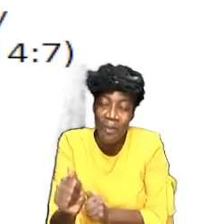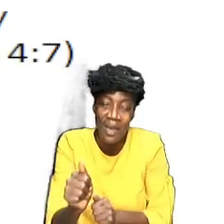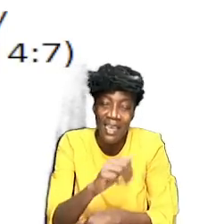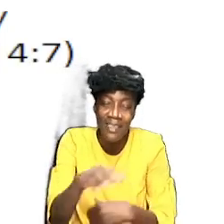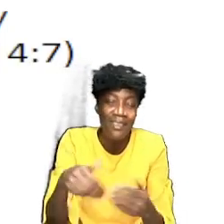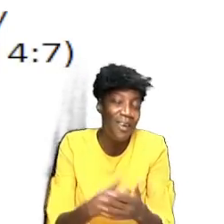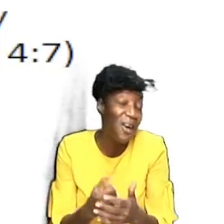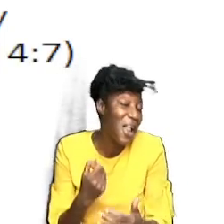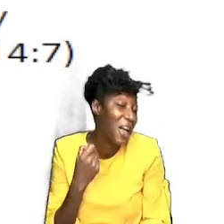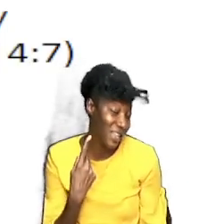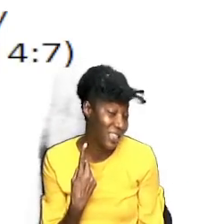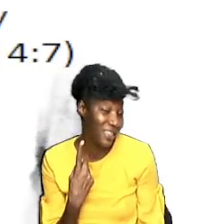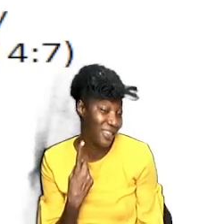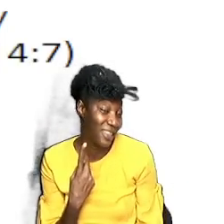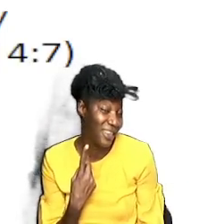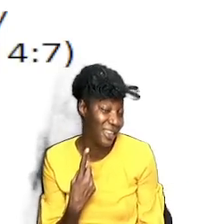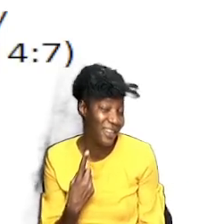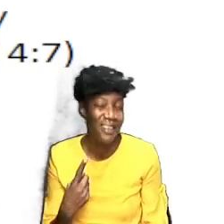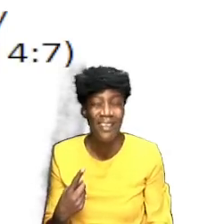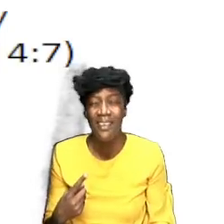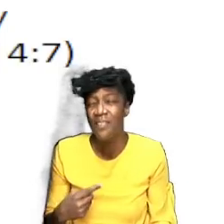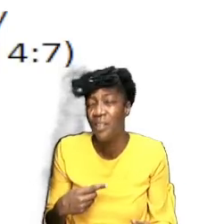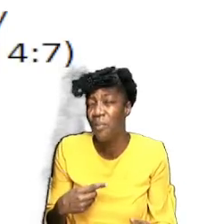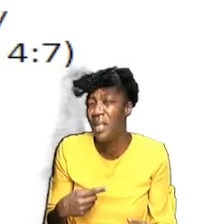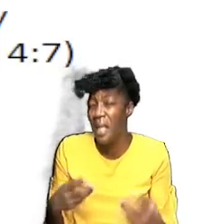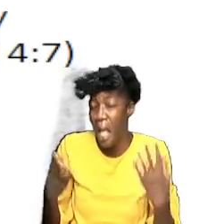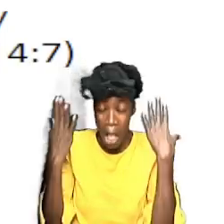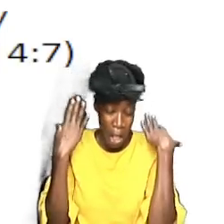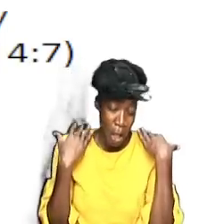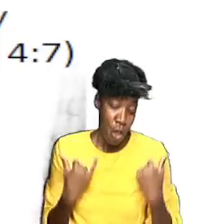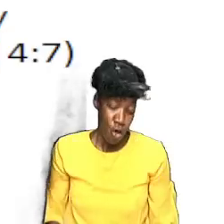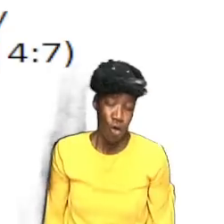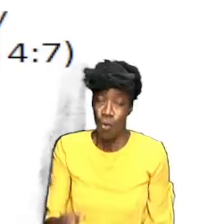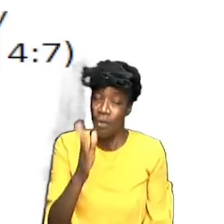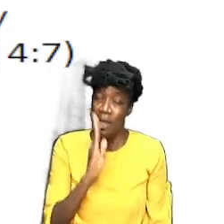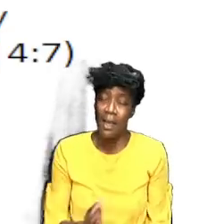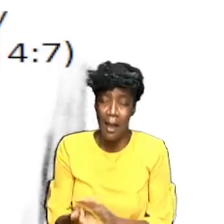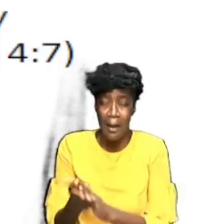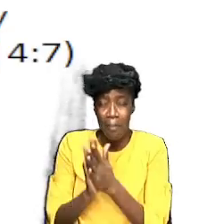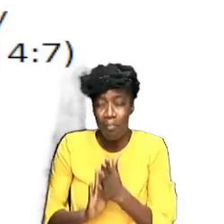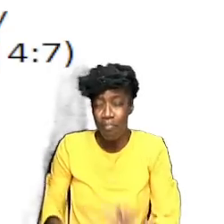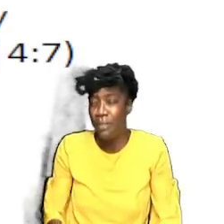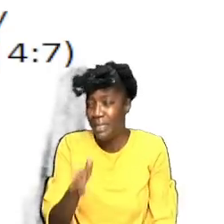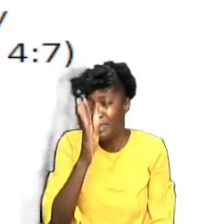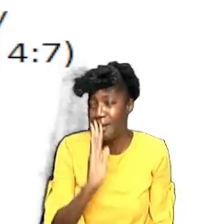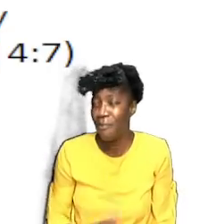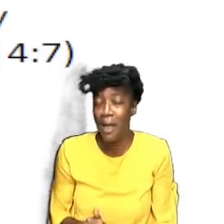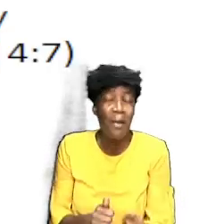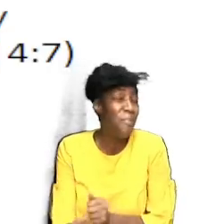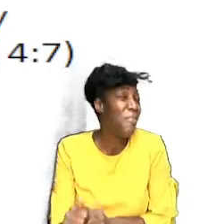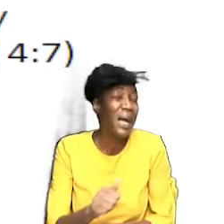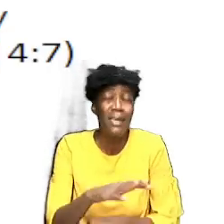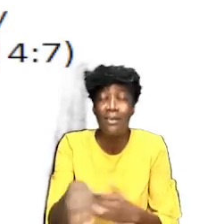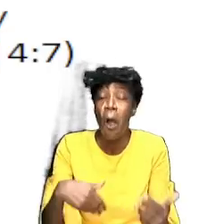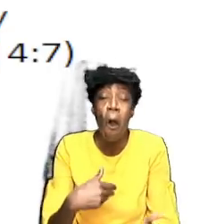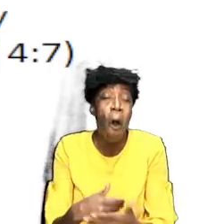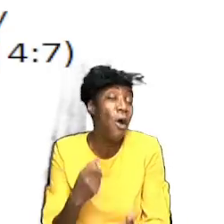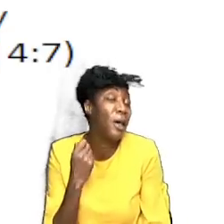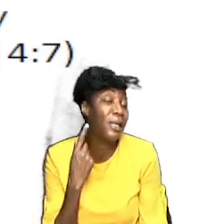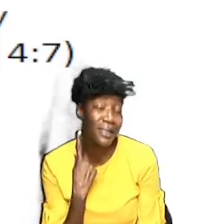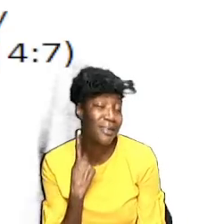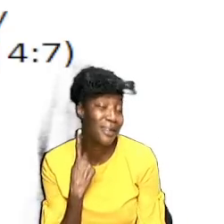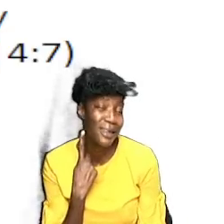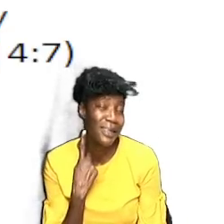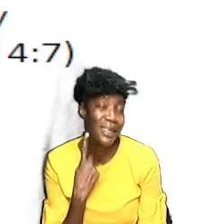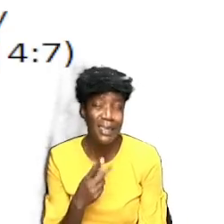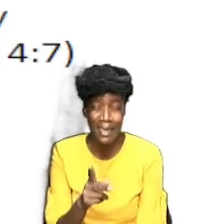understanding. That is why we have to be clothed in God, you know. The peace of God, which pass all understanding, shall keep